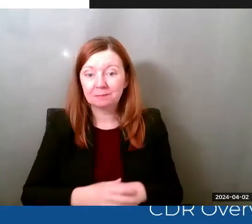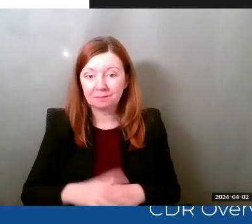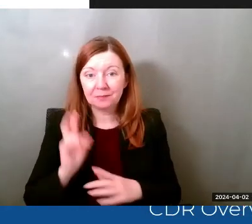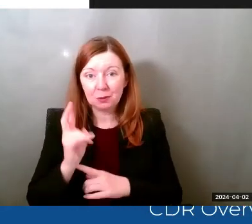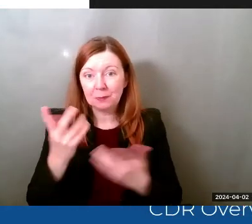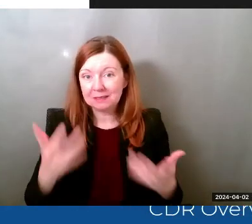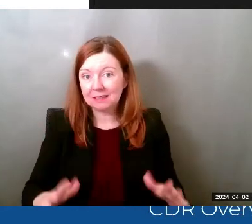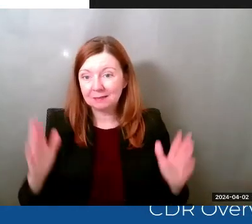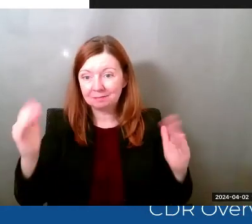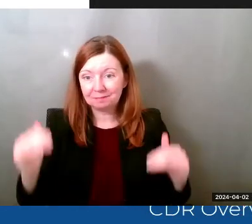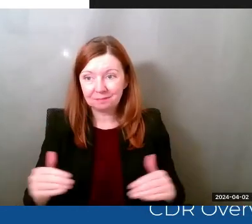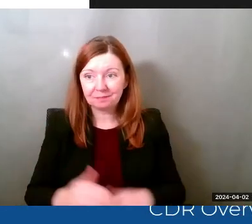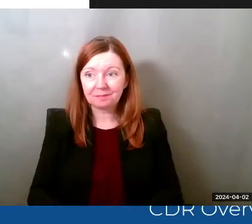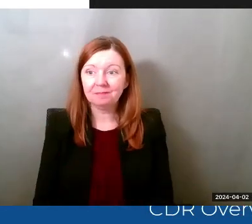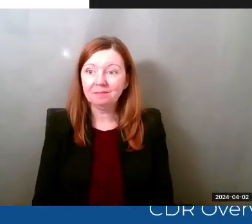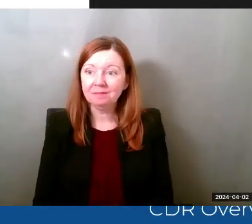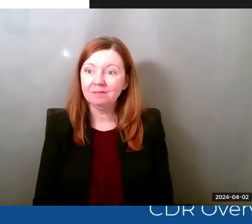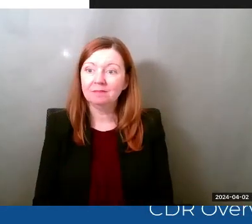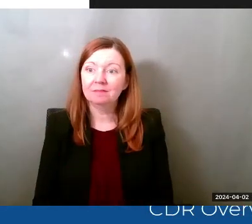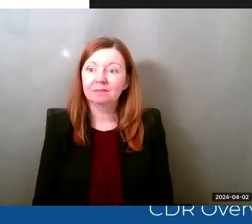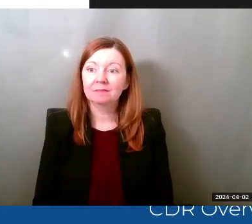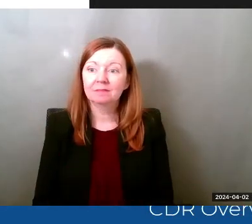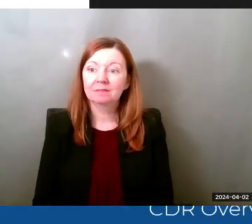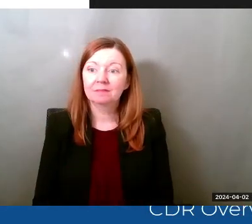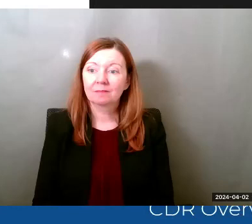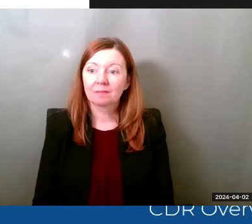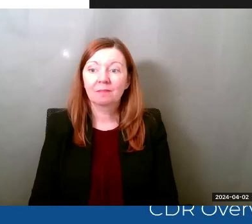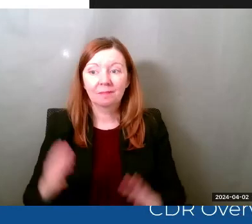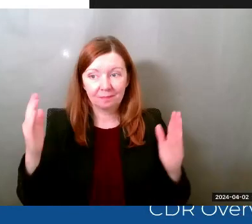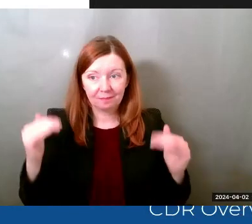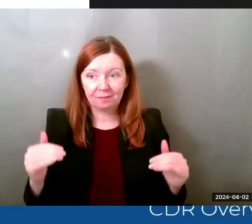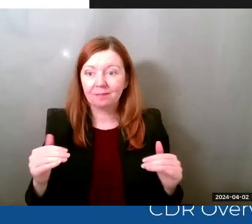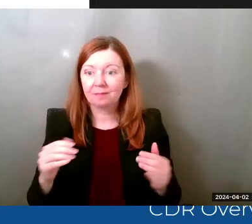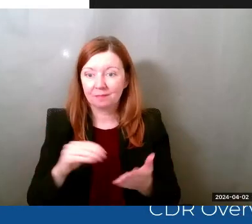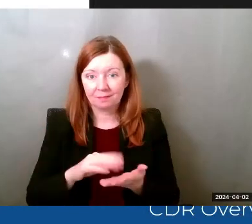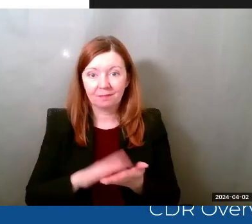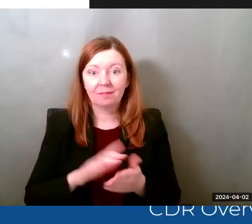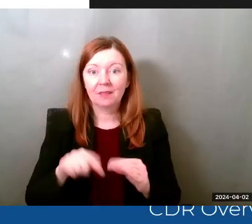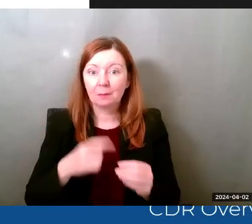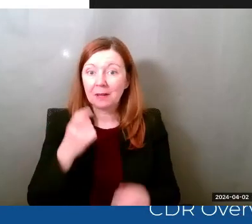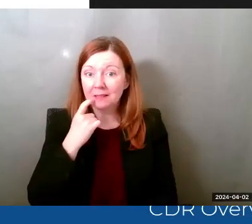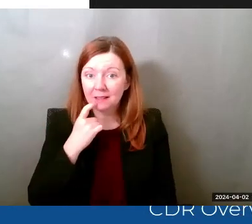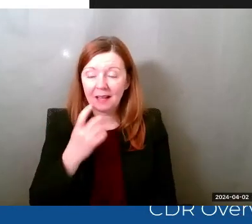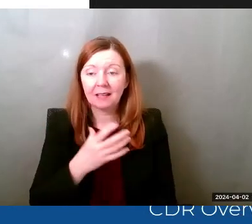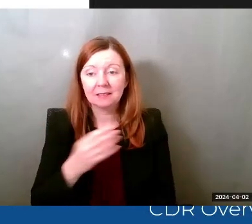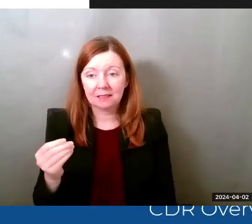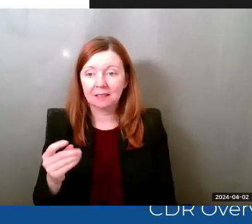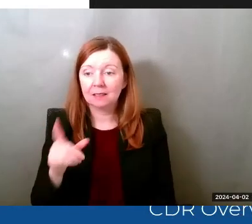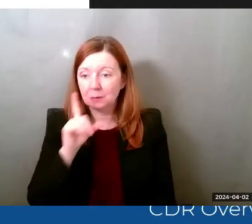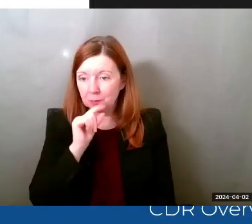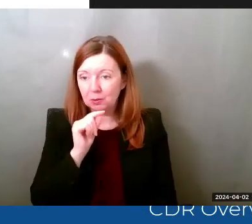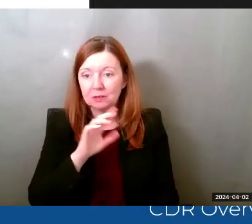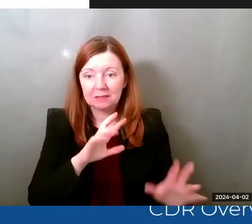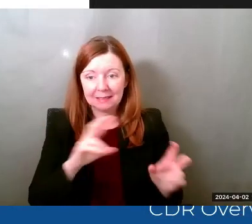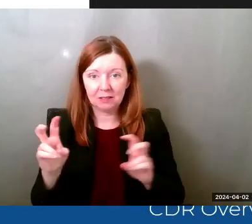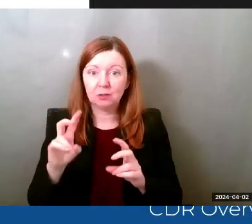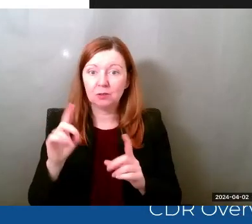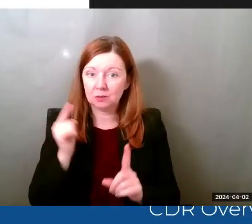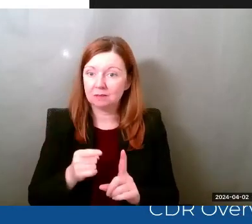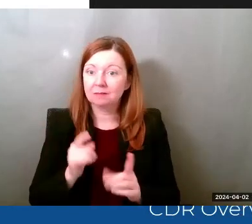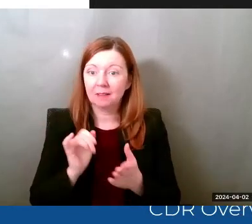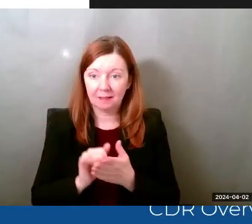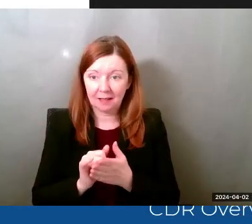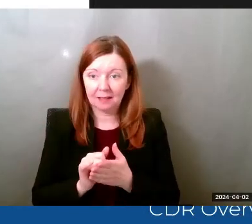have passed. So we have that noted about the glass and the birds and issues around